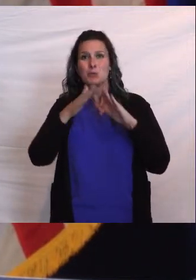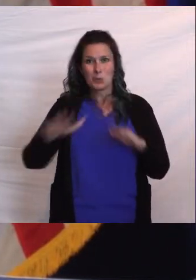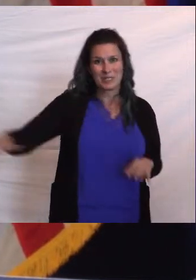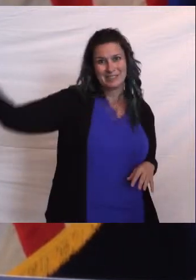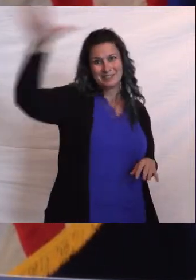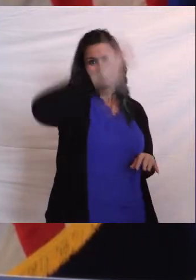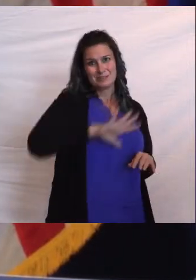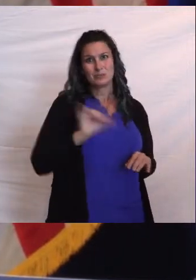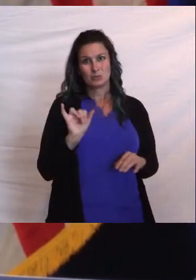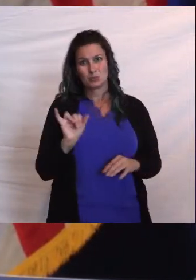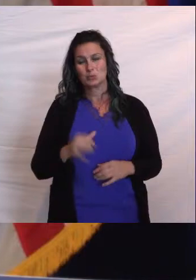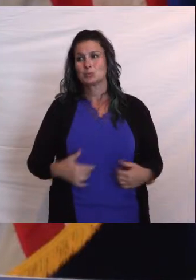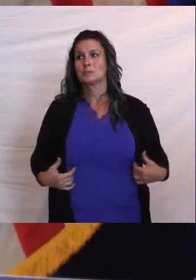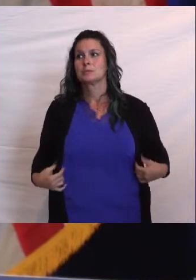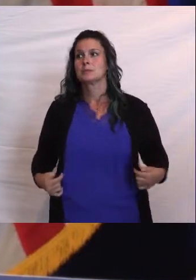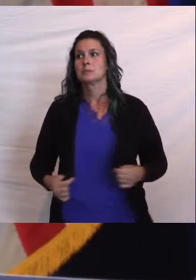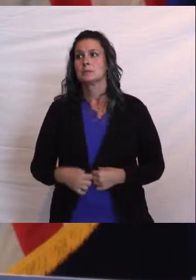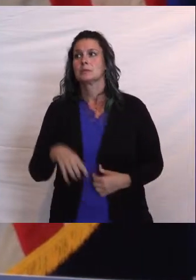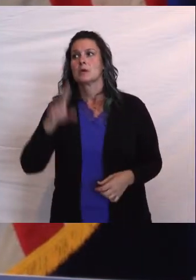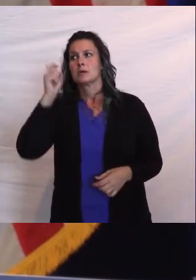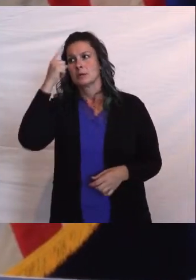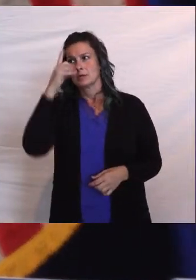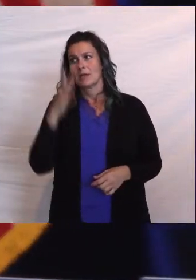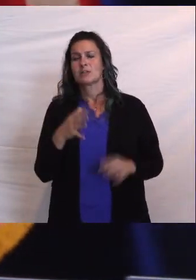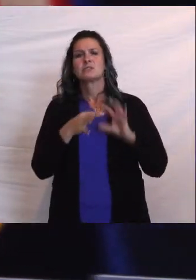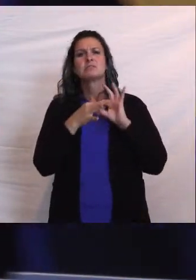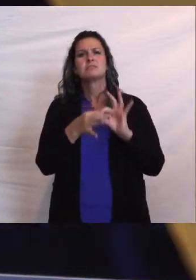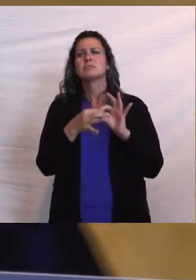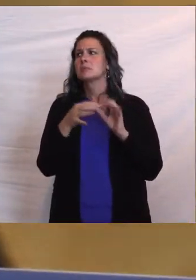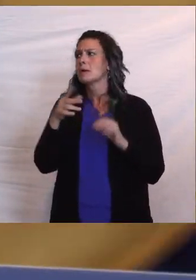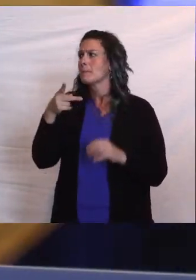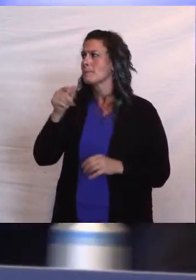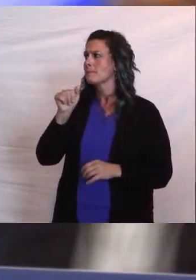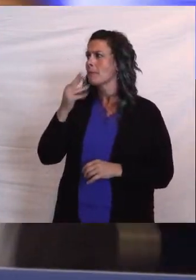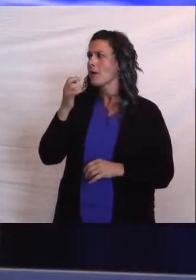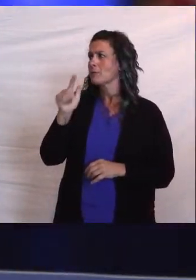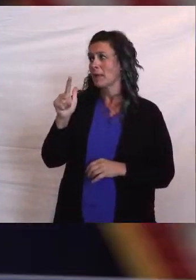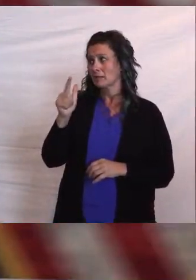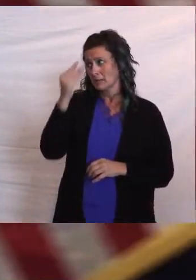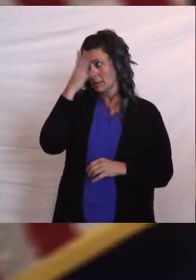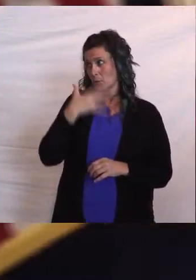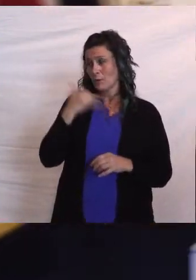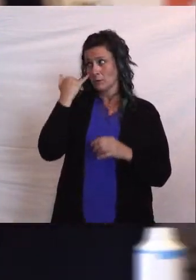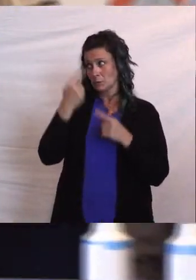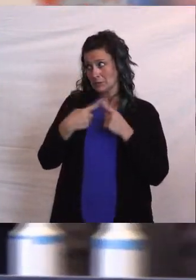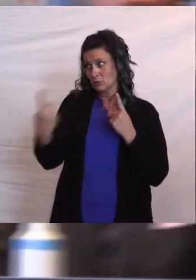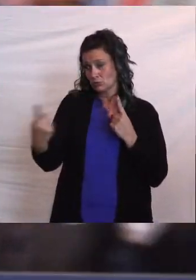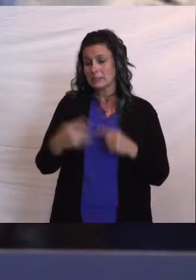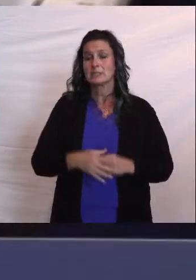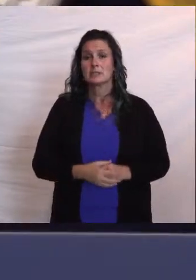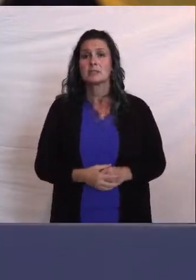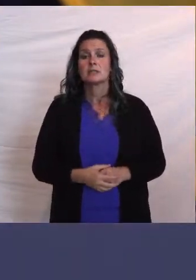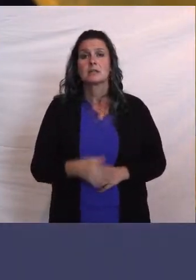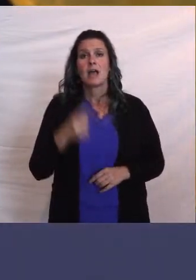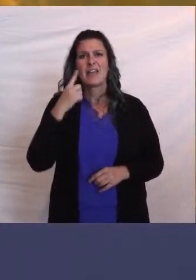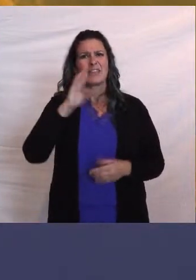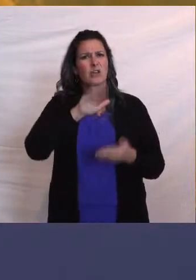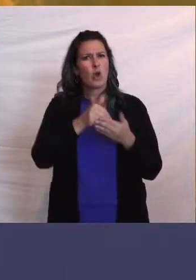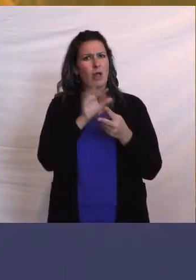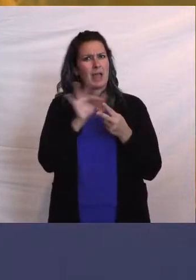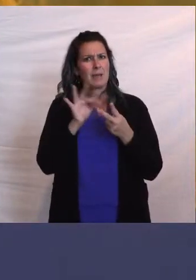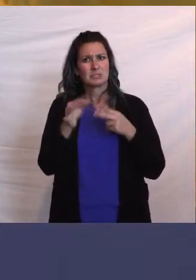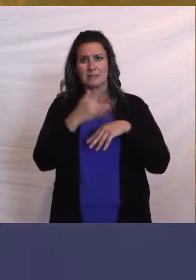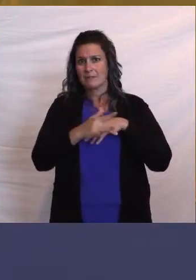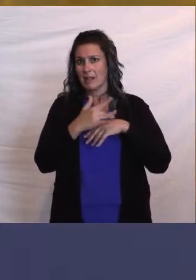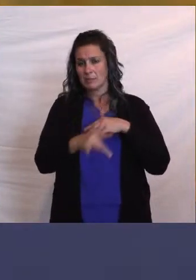well. I think as it relates to Paramount, you should disagree if you see this differently. I think all options are on the